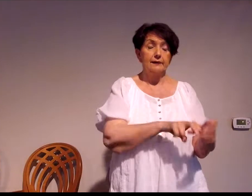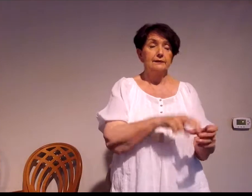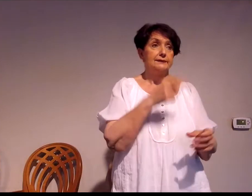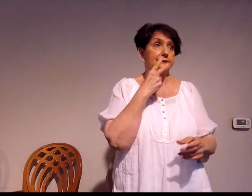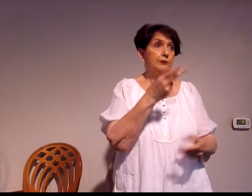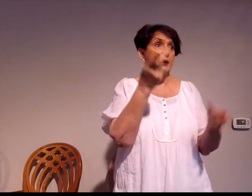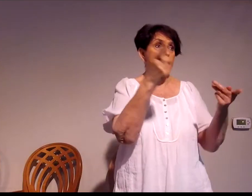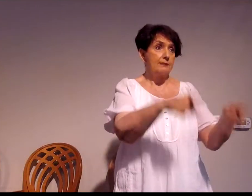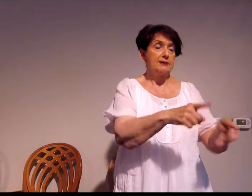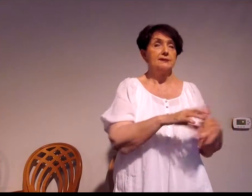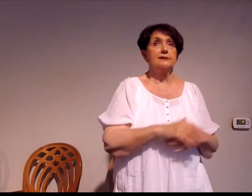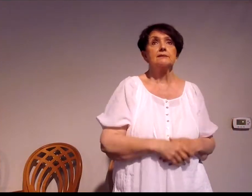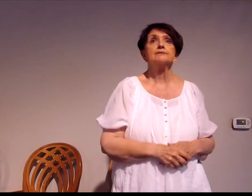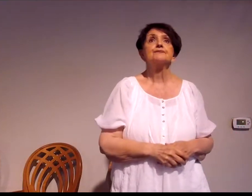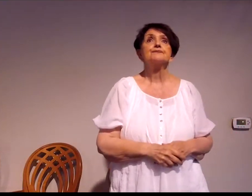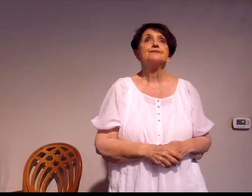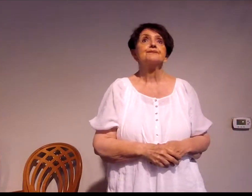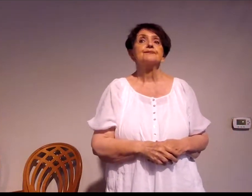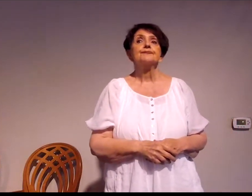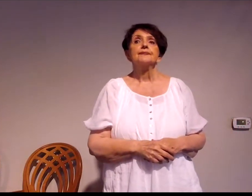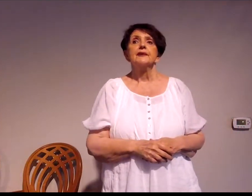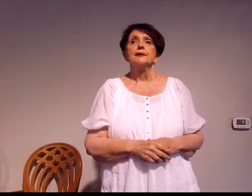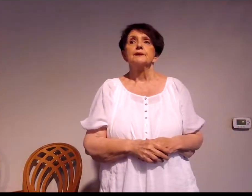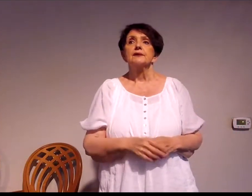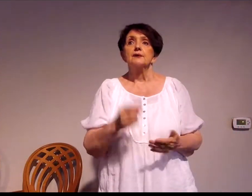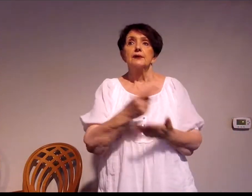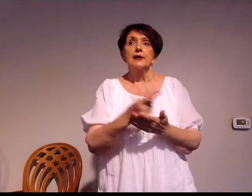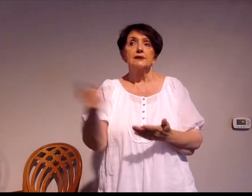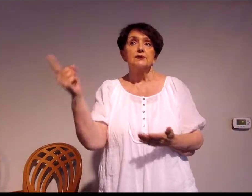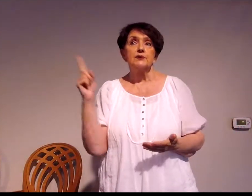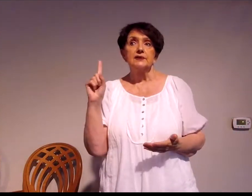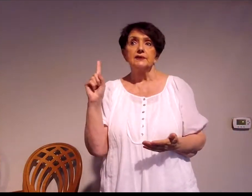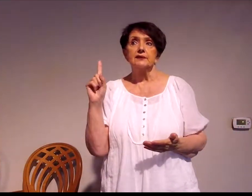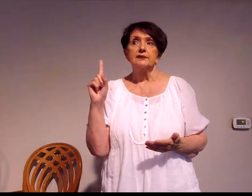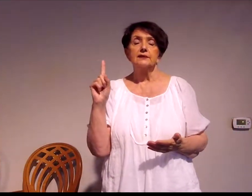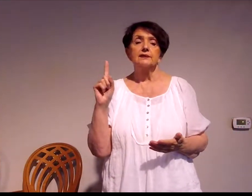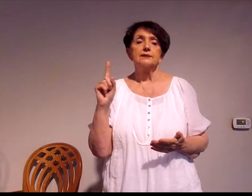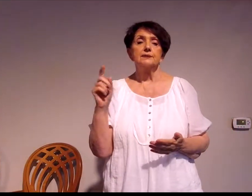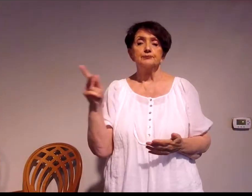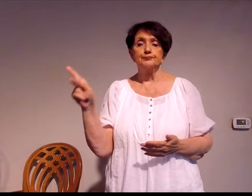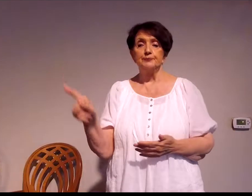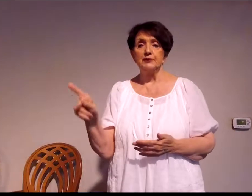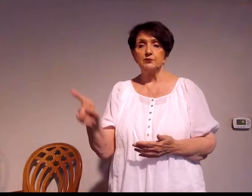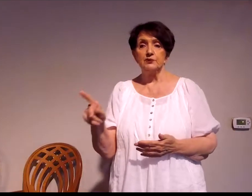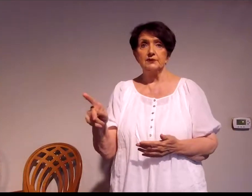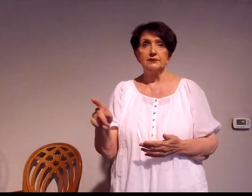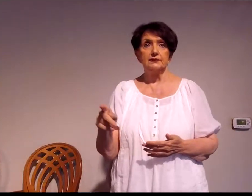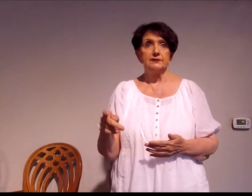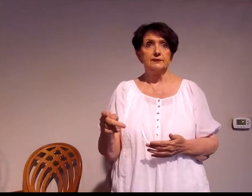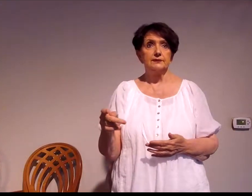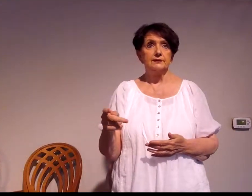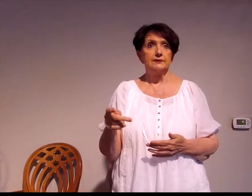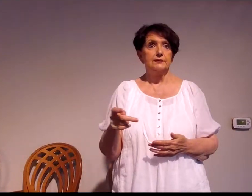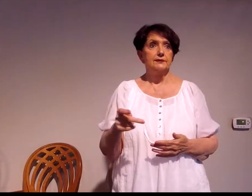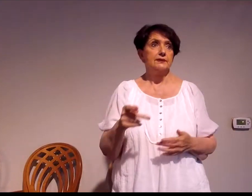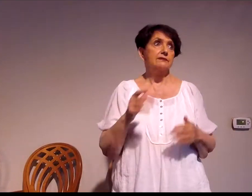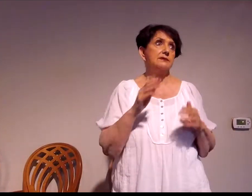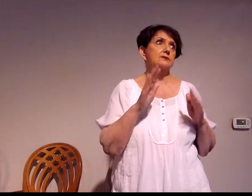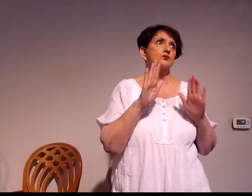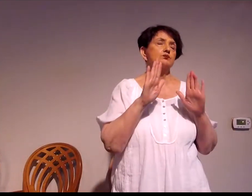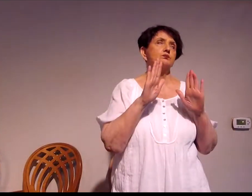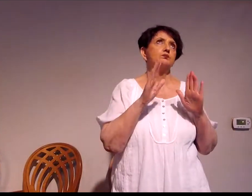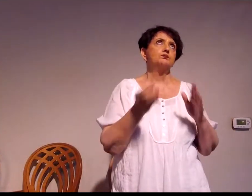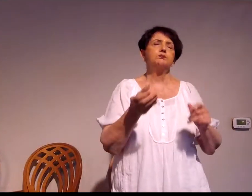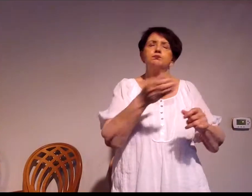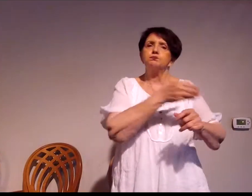right? So last week, Dr. Petra gave this incredible,